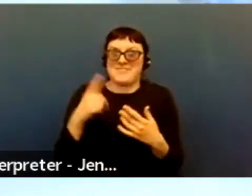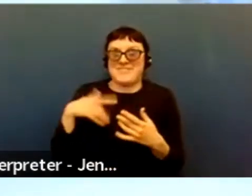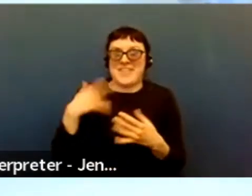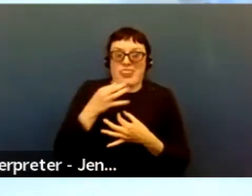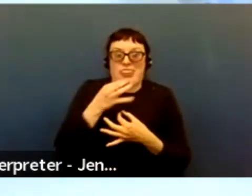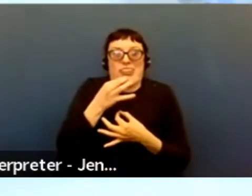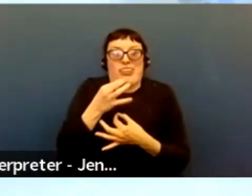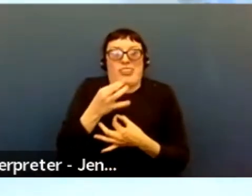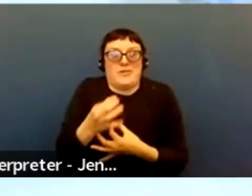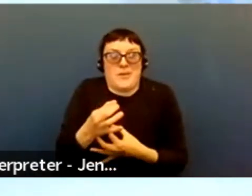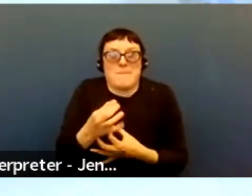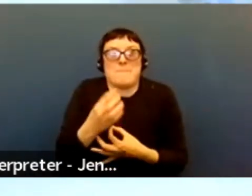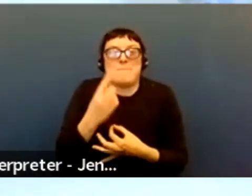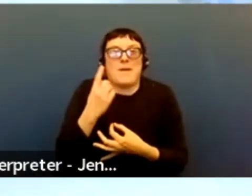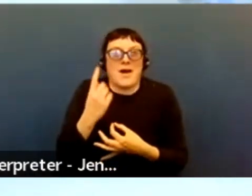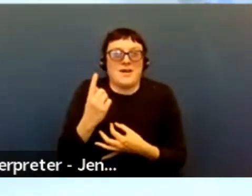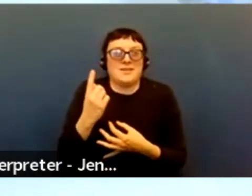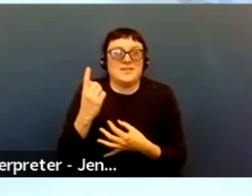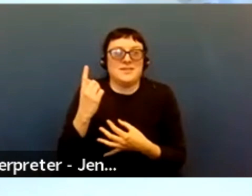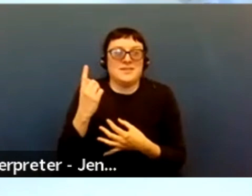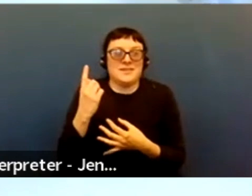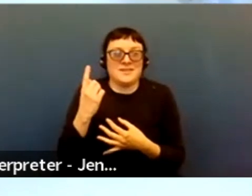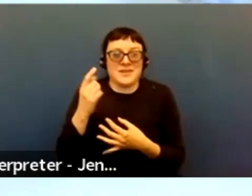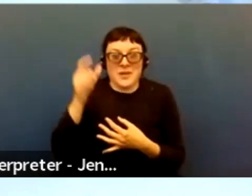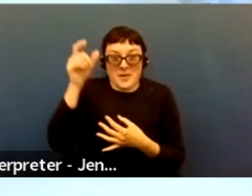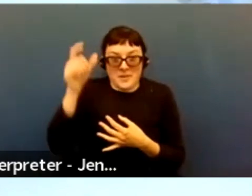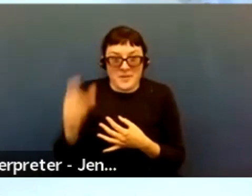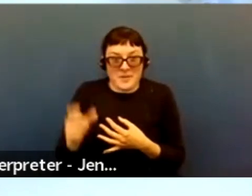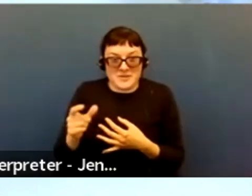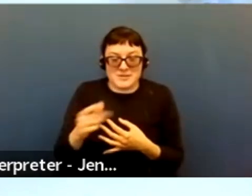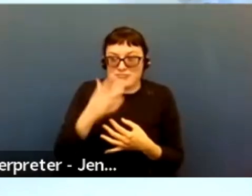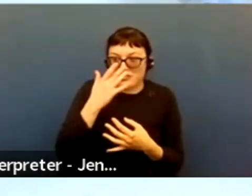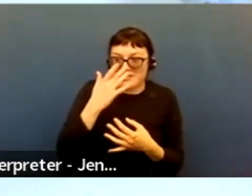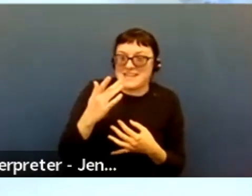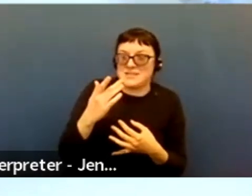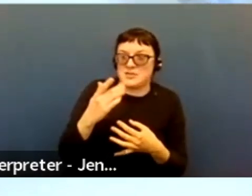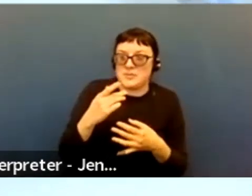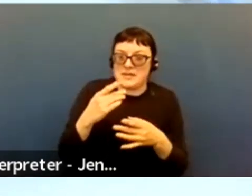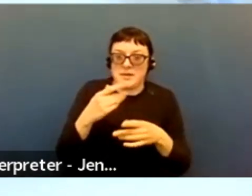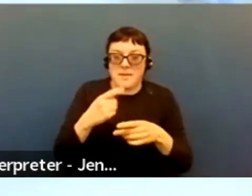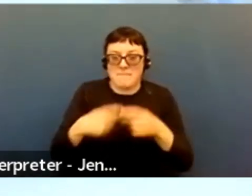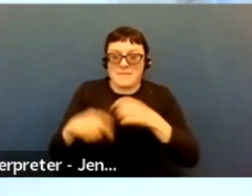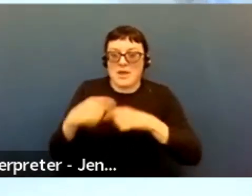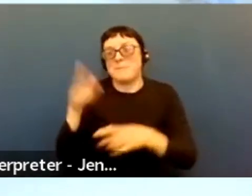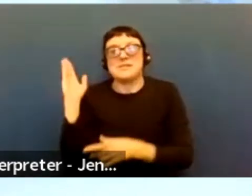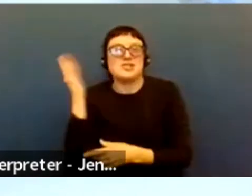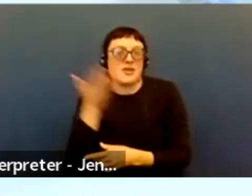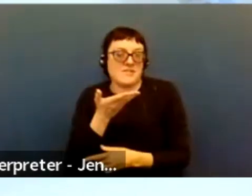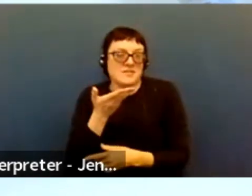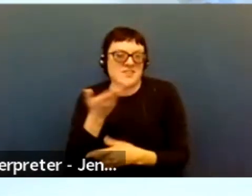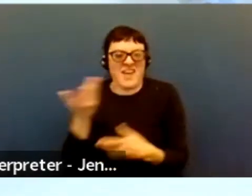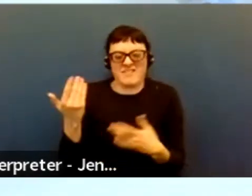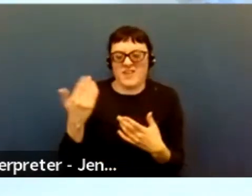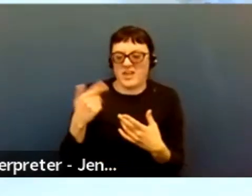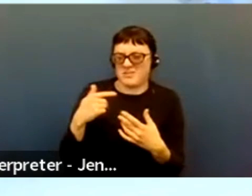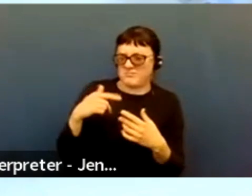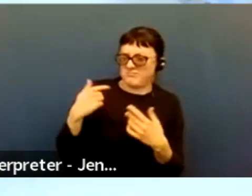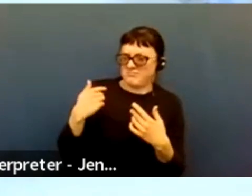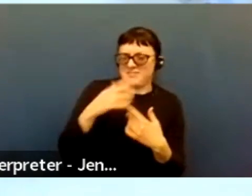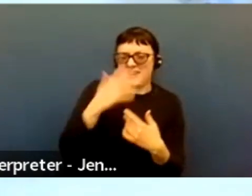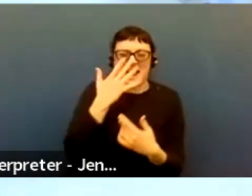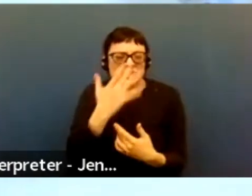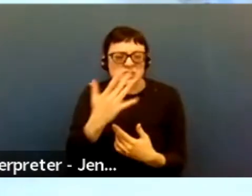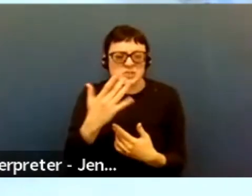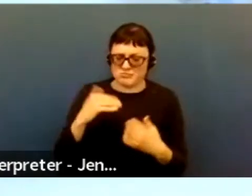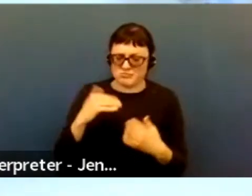her. But she also is perceiving somebody who is pretending that they're a different class as well. So